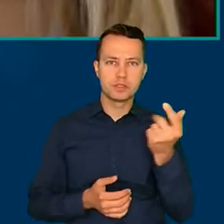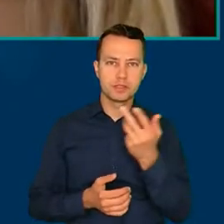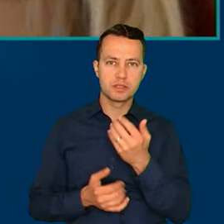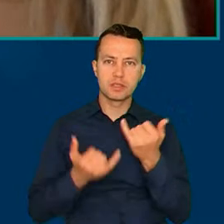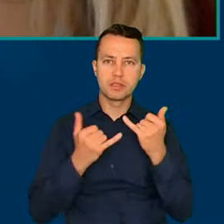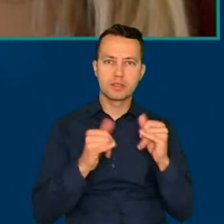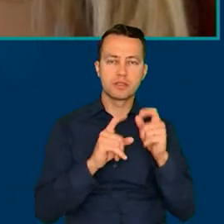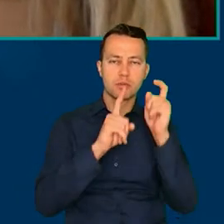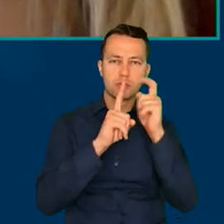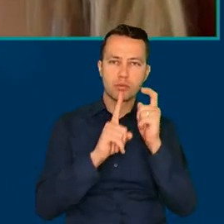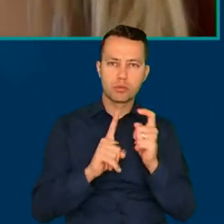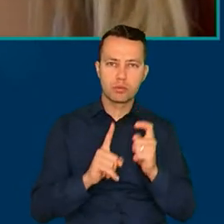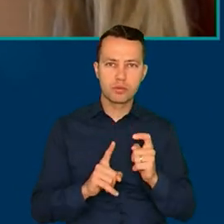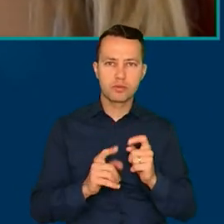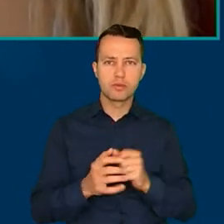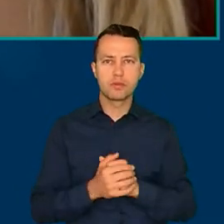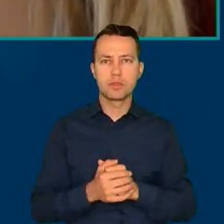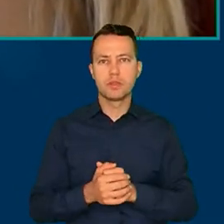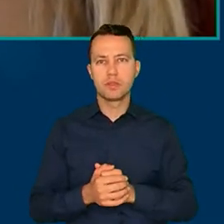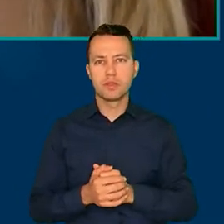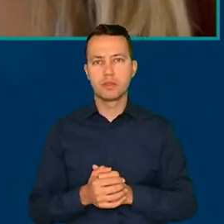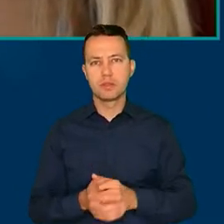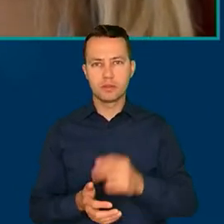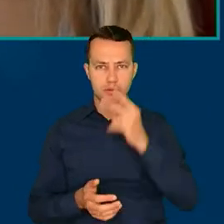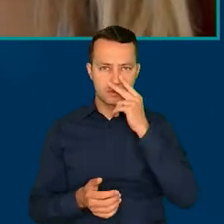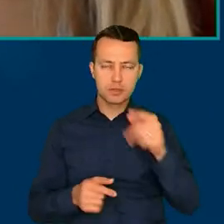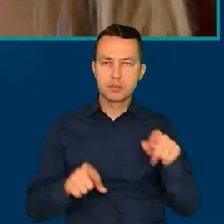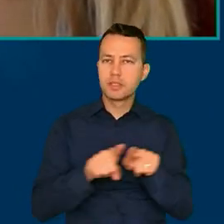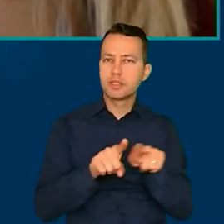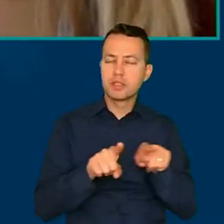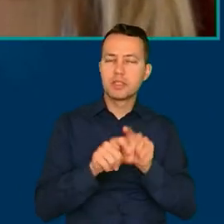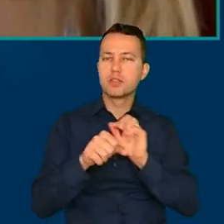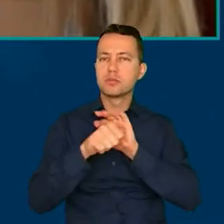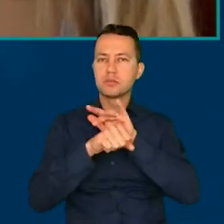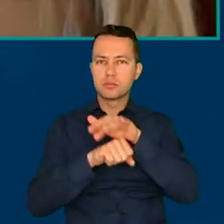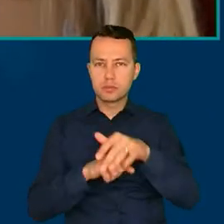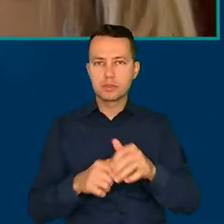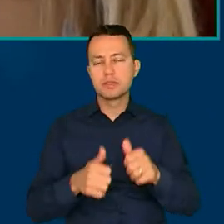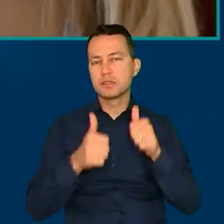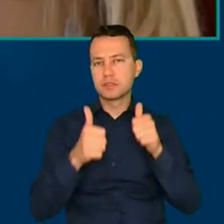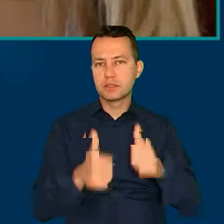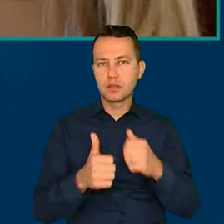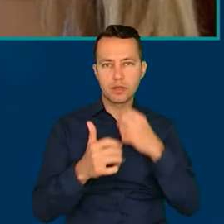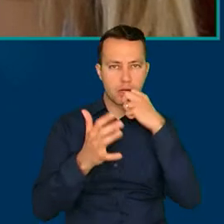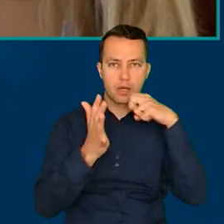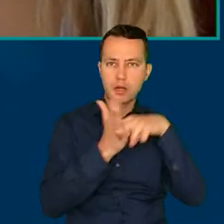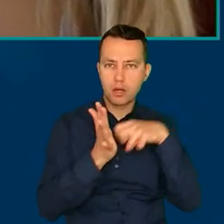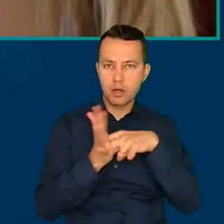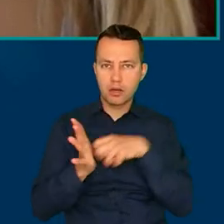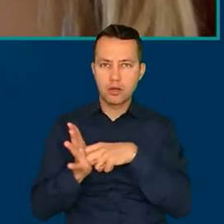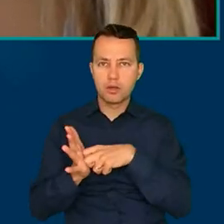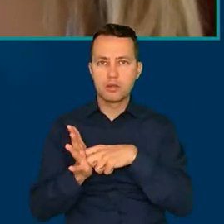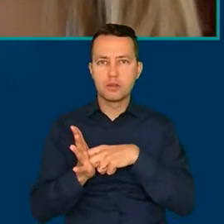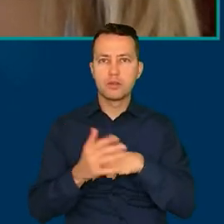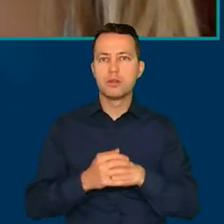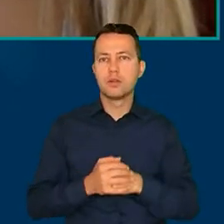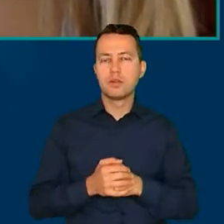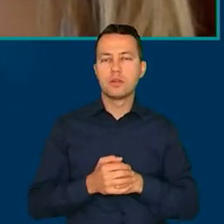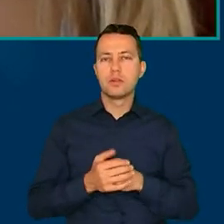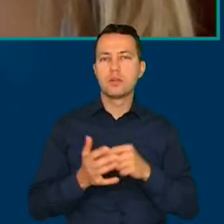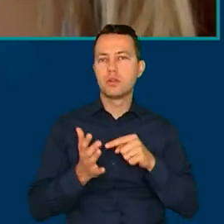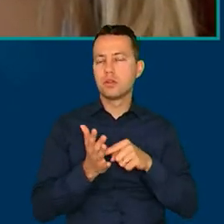improvement. So as mentioned, under our standard, we don't have sort of technical benchmarks or criteria. We don't also